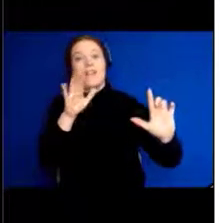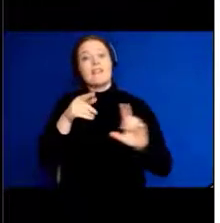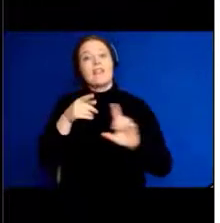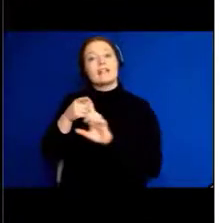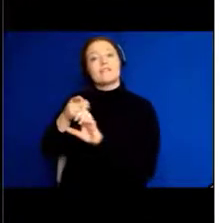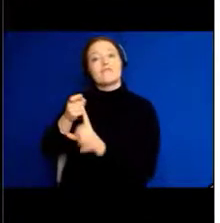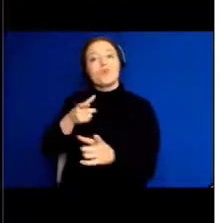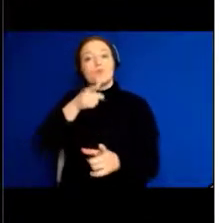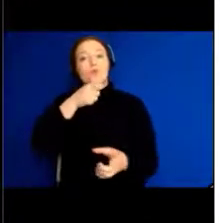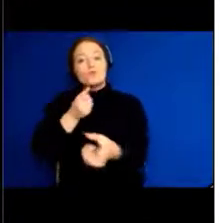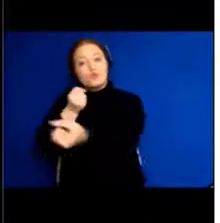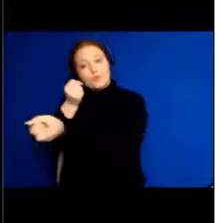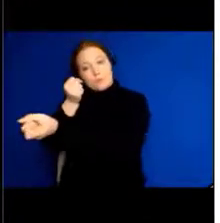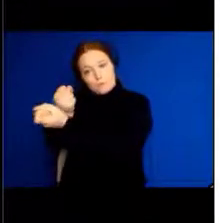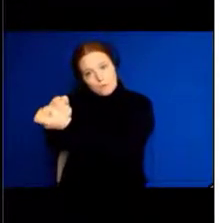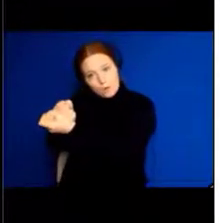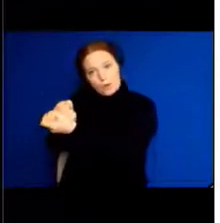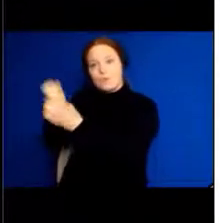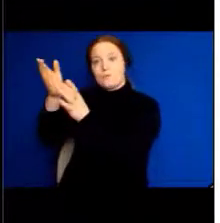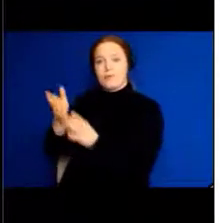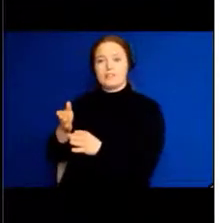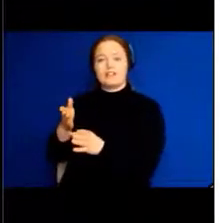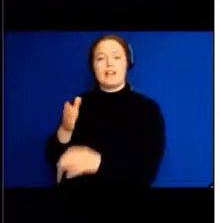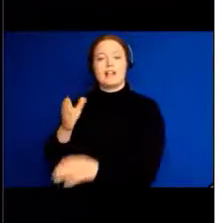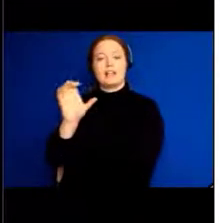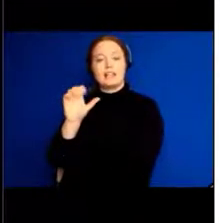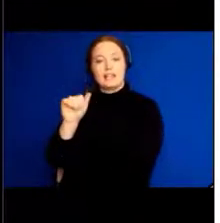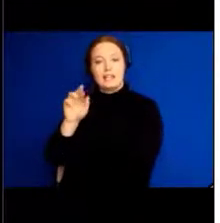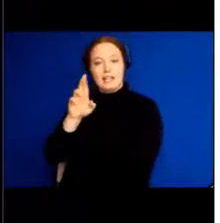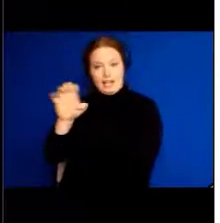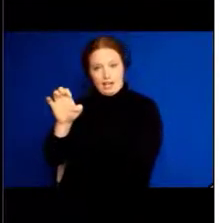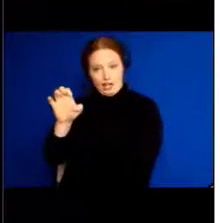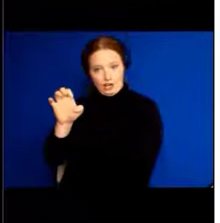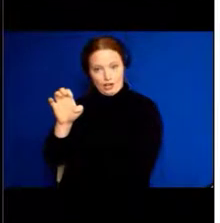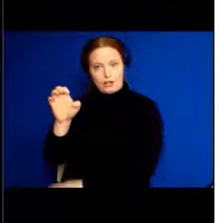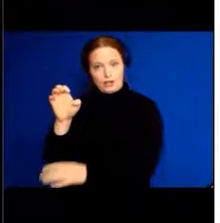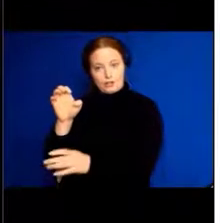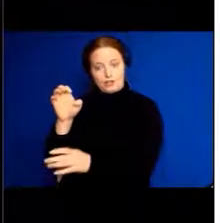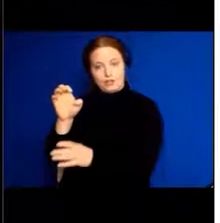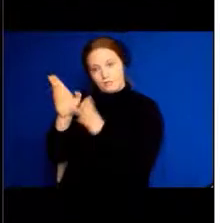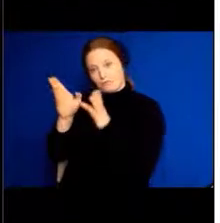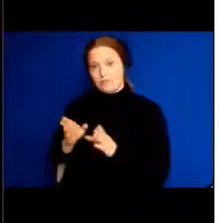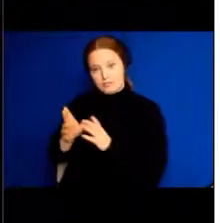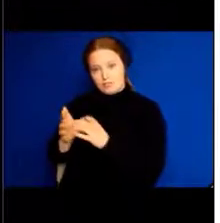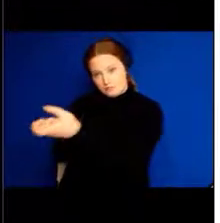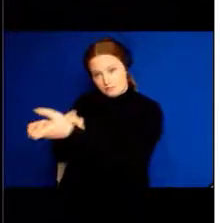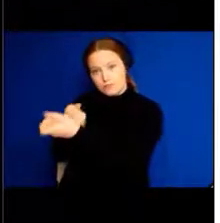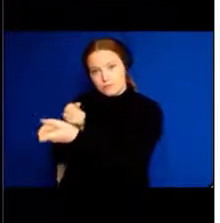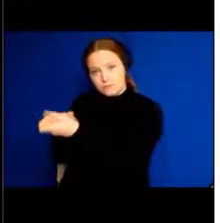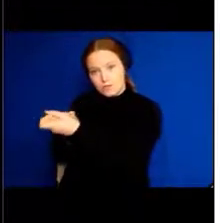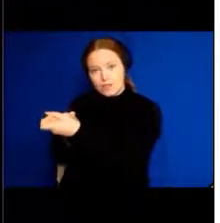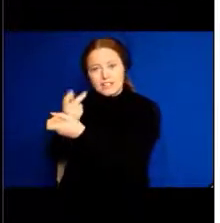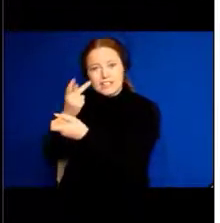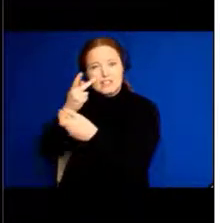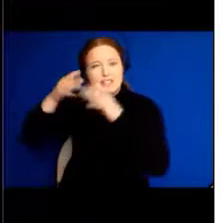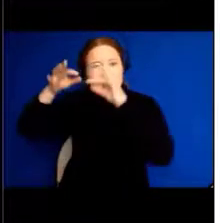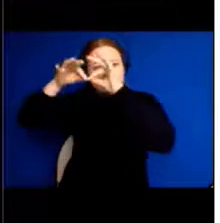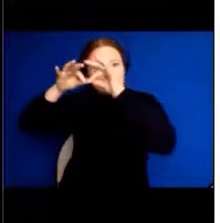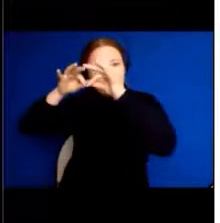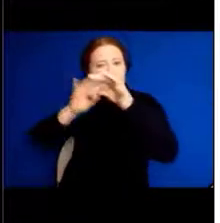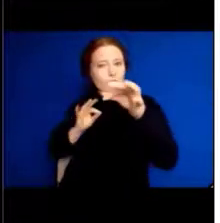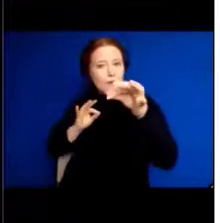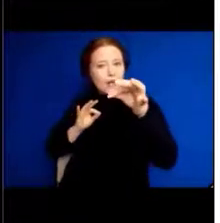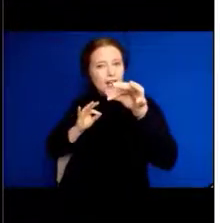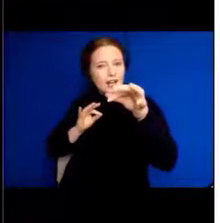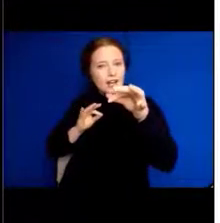to her about it because see how it's been torn away? She feels that she's lost